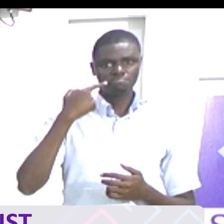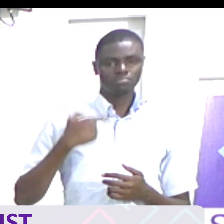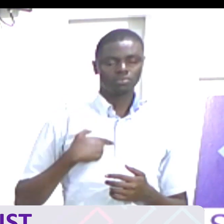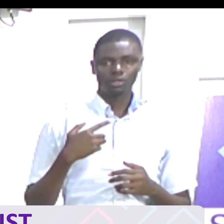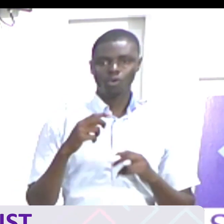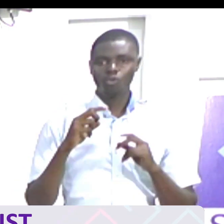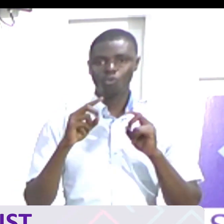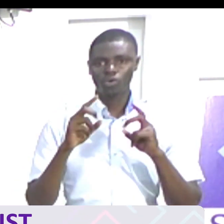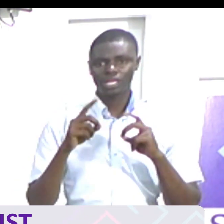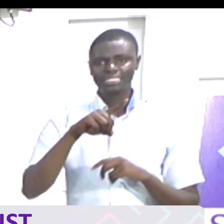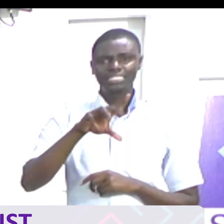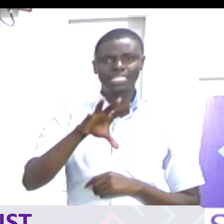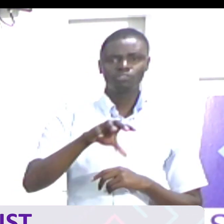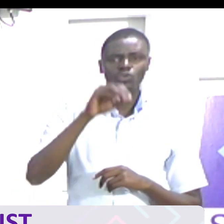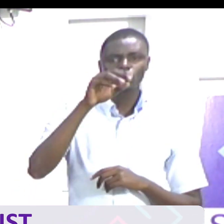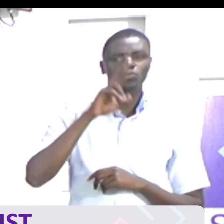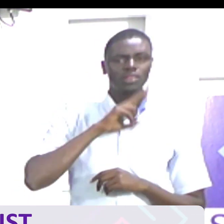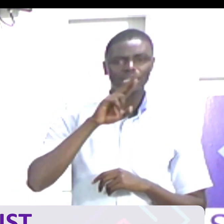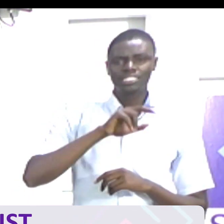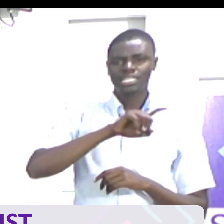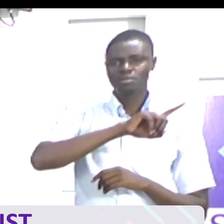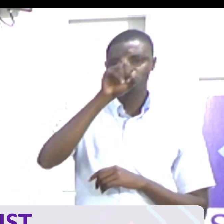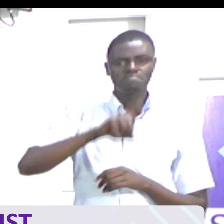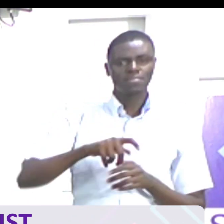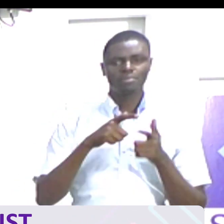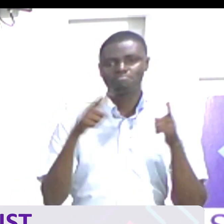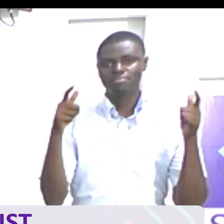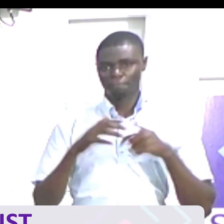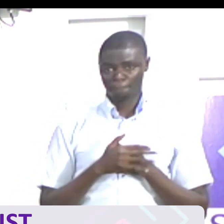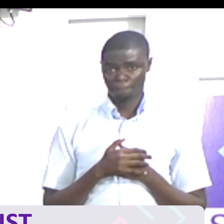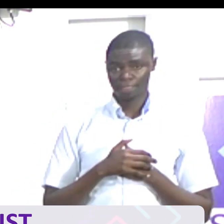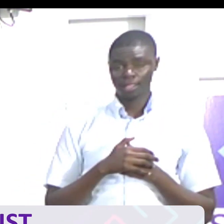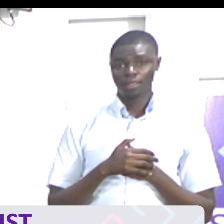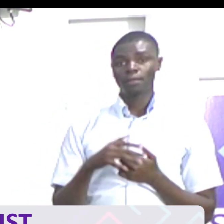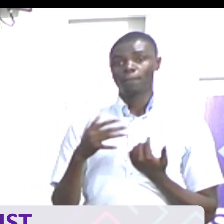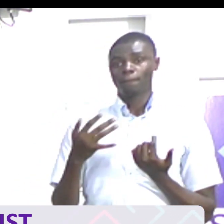sawa tu. Are you a risk taker? So linyeti mtu wangu, au sio? Na maana hata